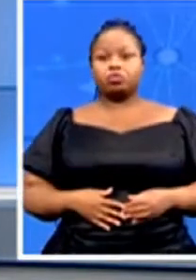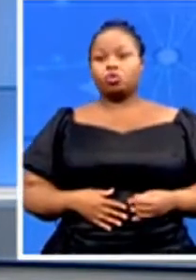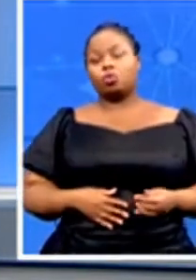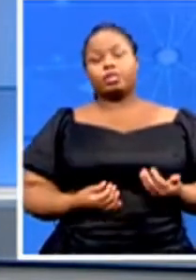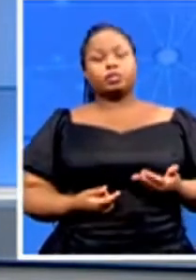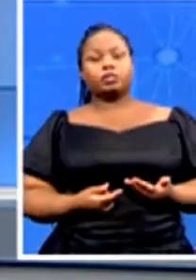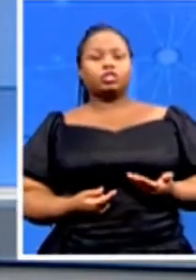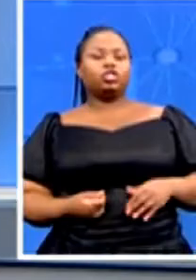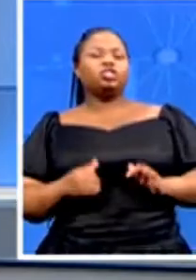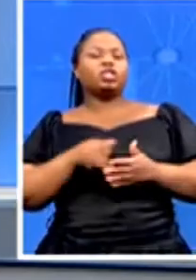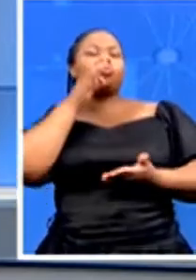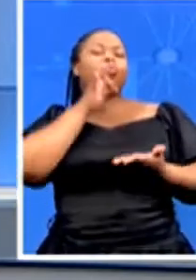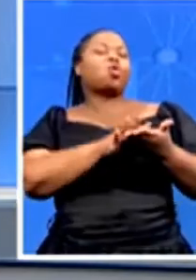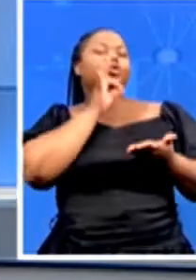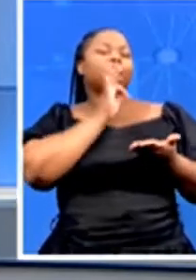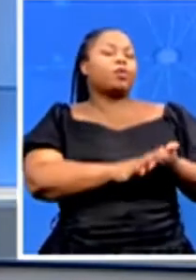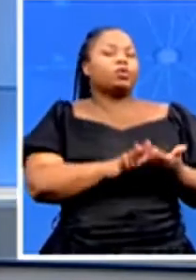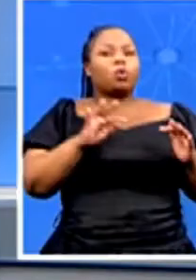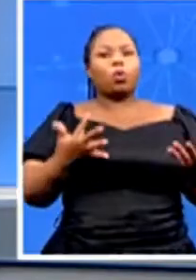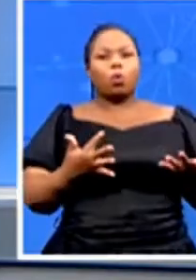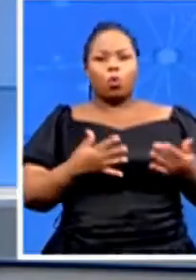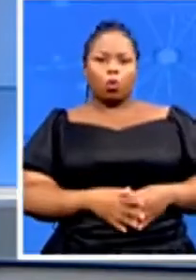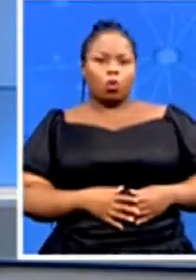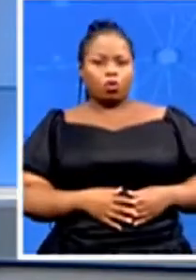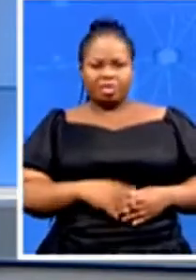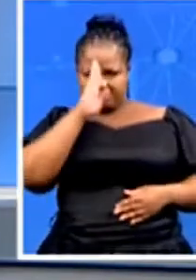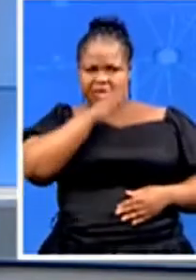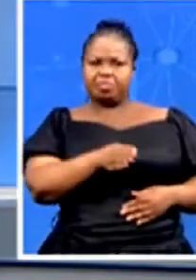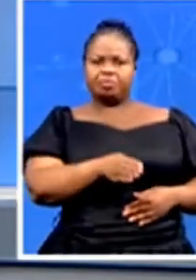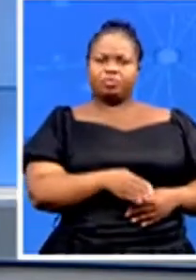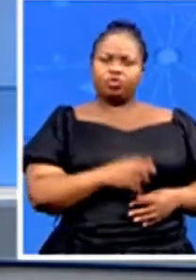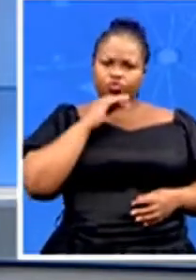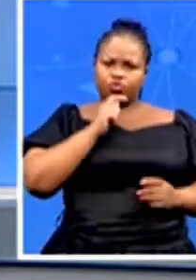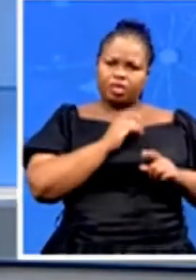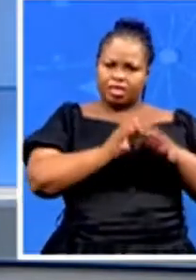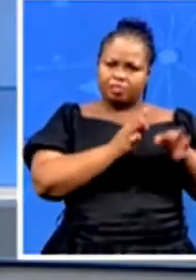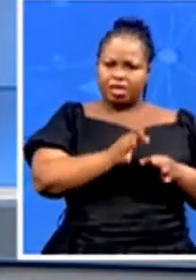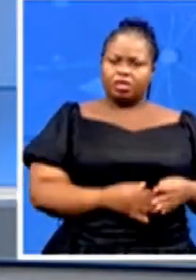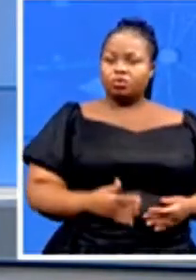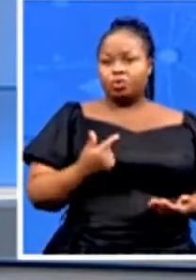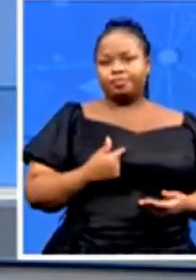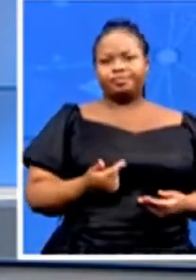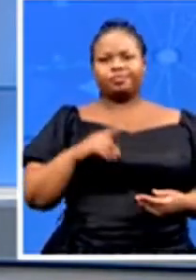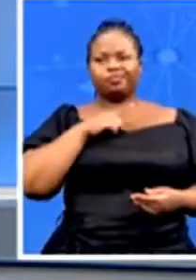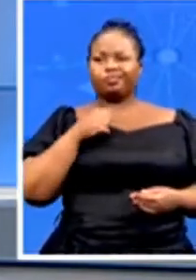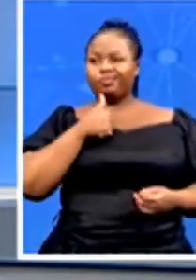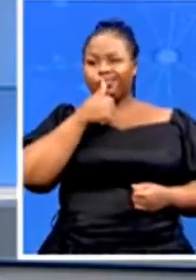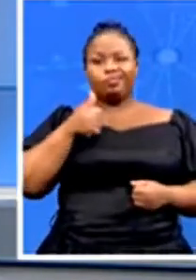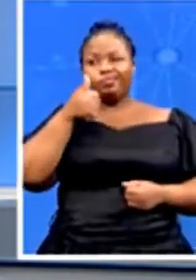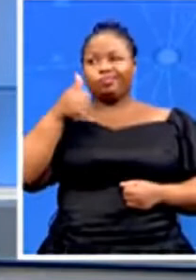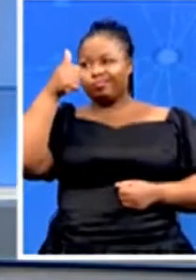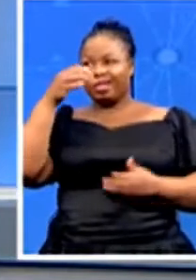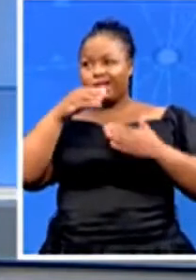and the cons, or even both? I mean, what would inspire confidence? So if these leaders come to my door, knocking on my door